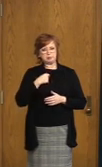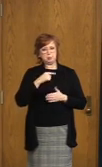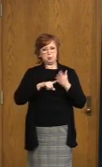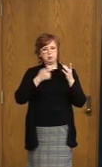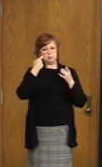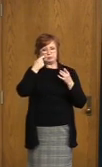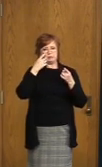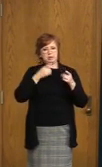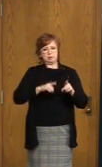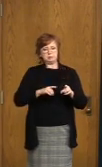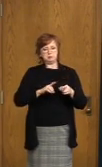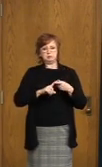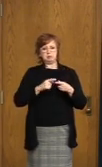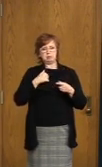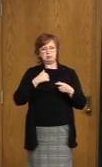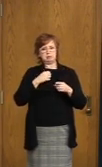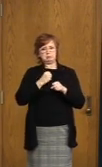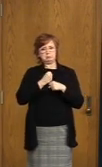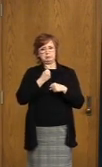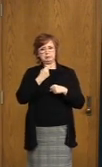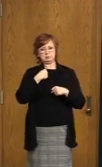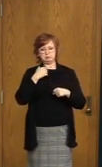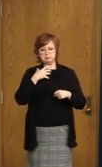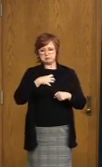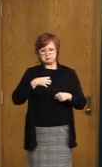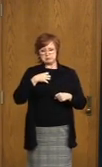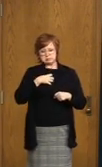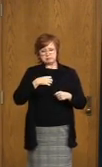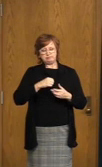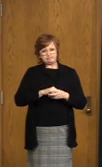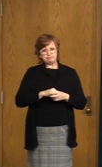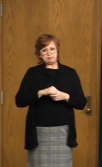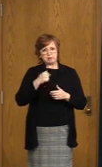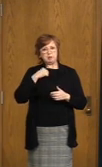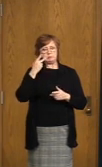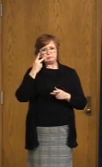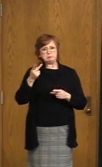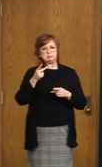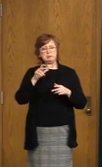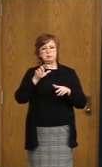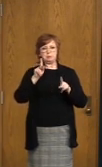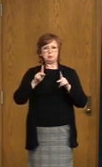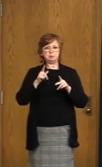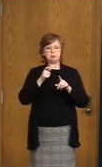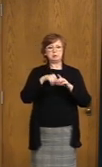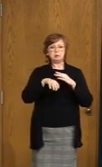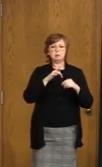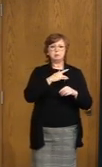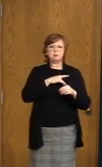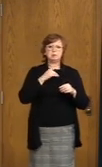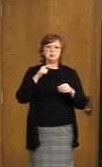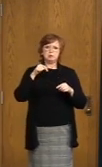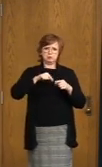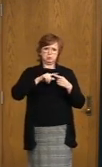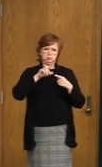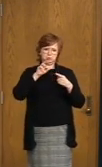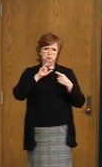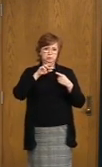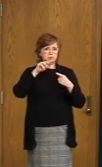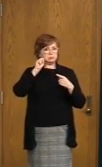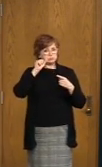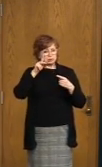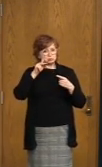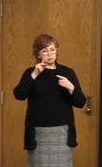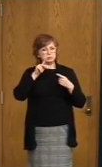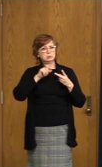is, in fairness to a number of people in the province, when you see what's happening, not just here, what occurred